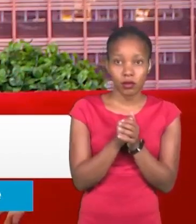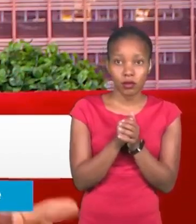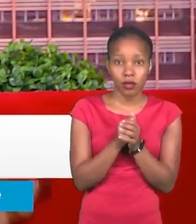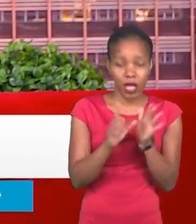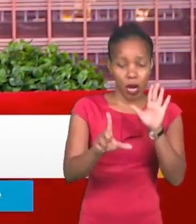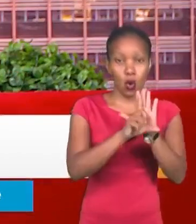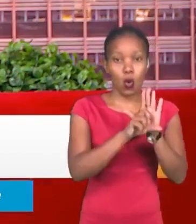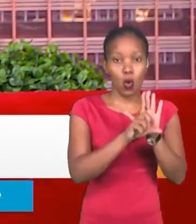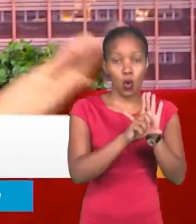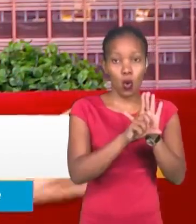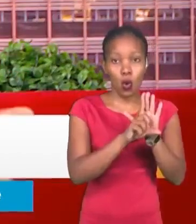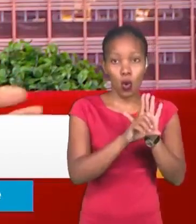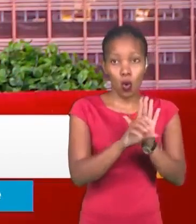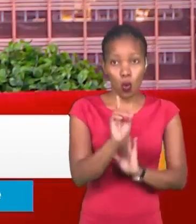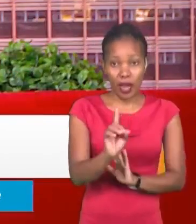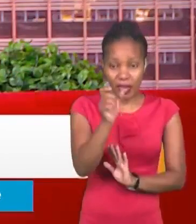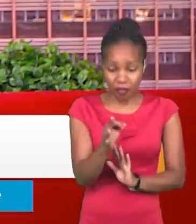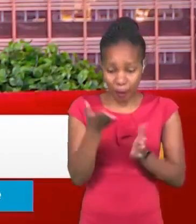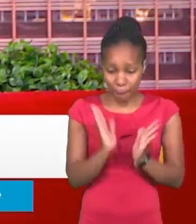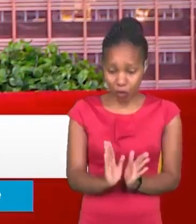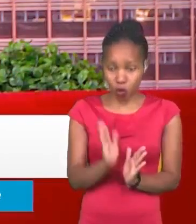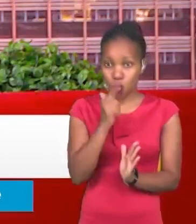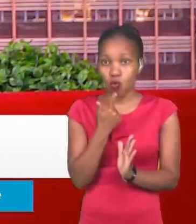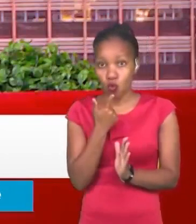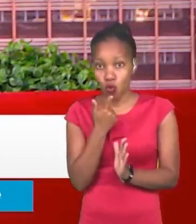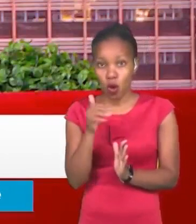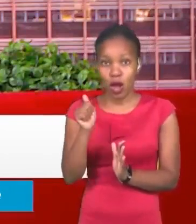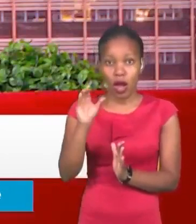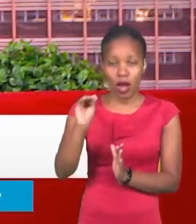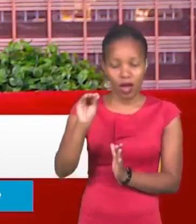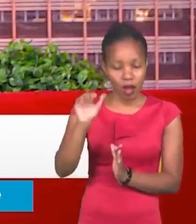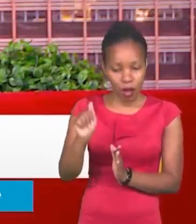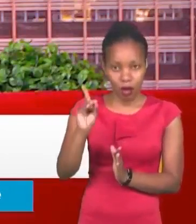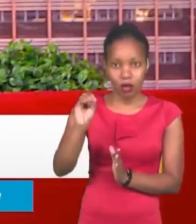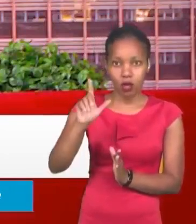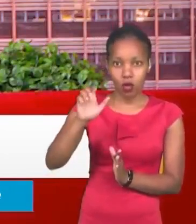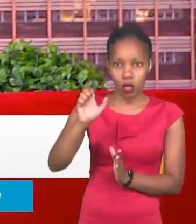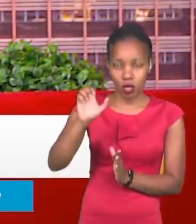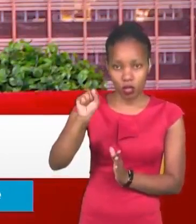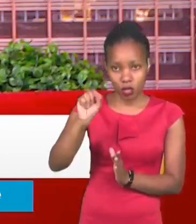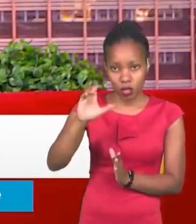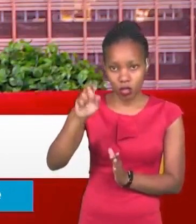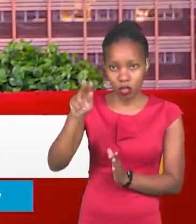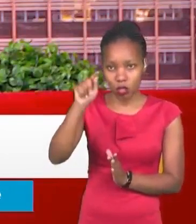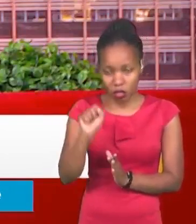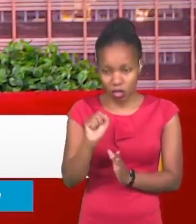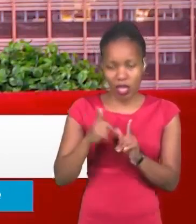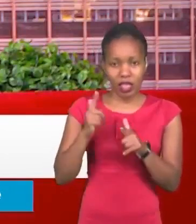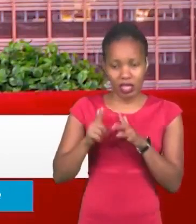law, which, if persons who are adolescents are experimenting their